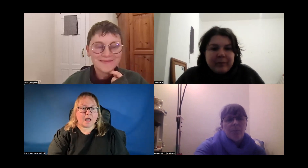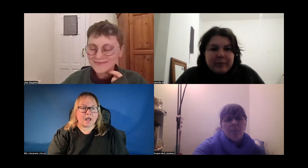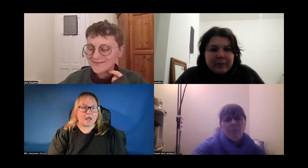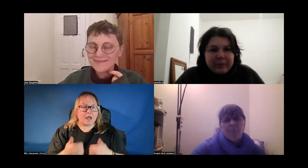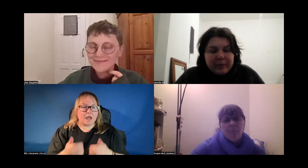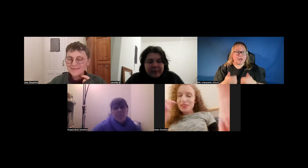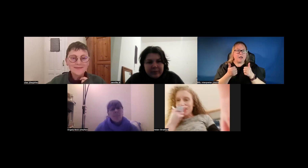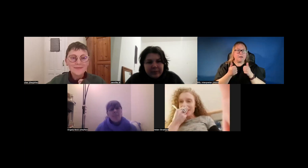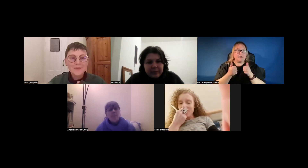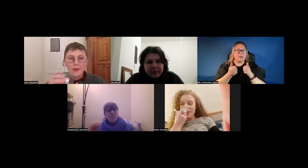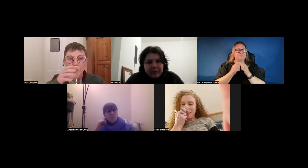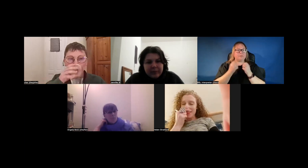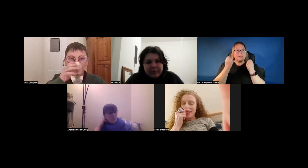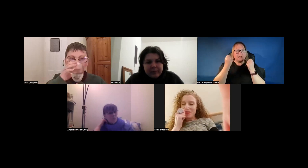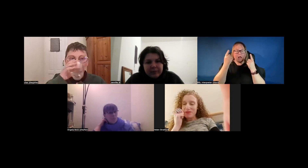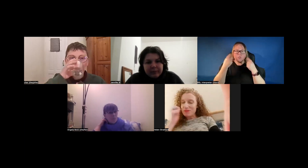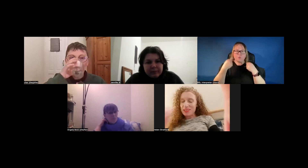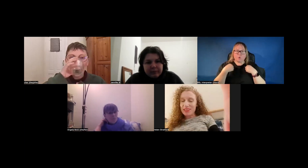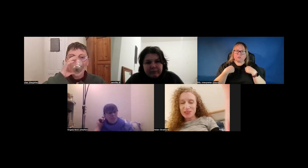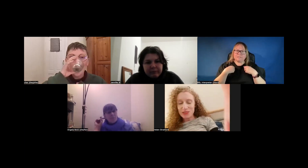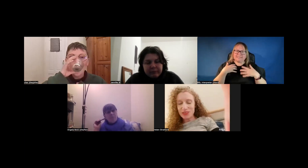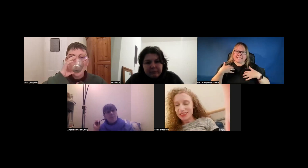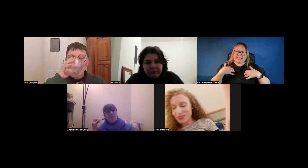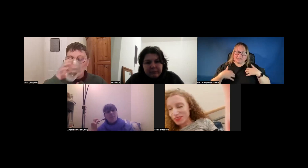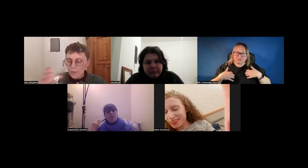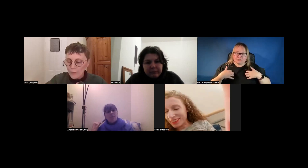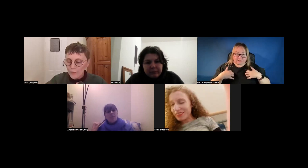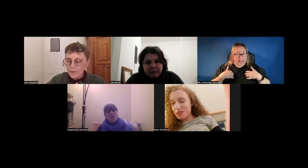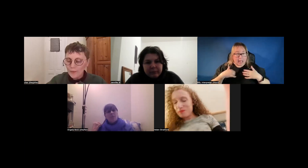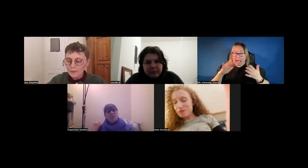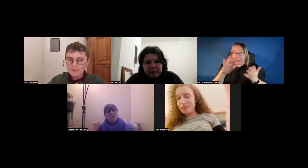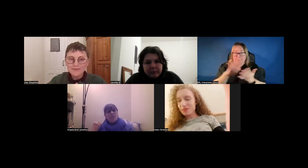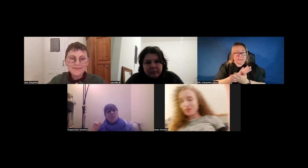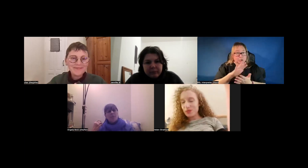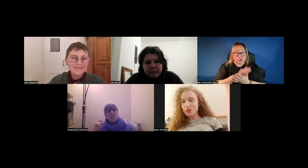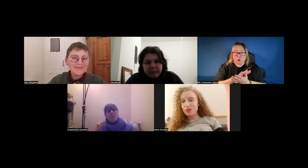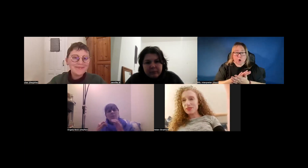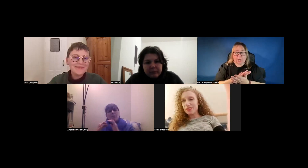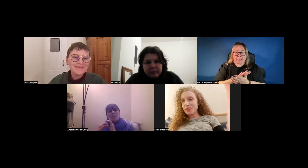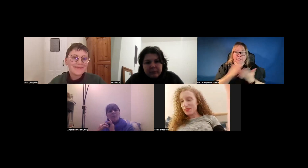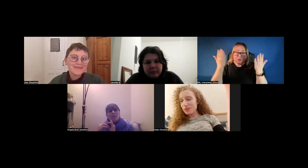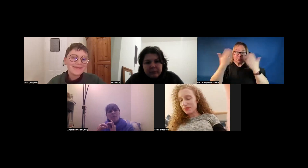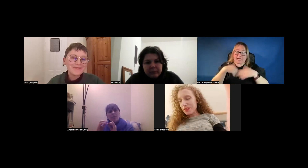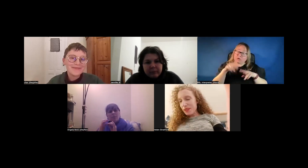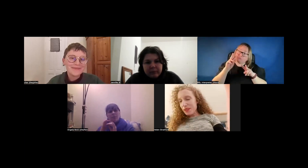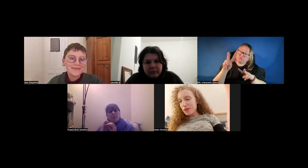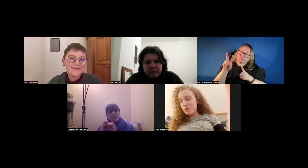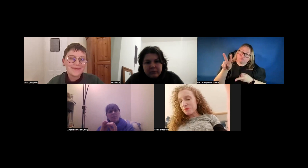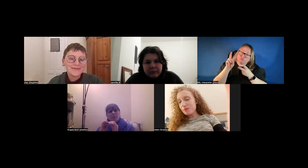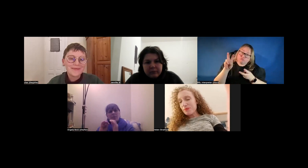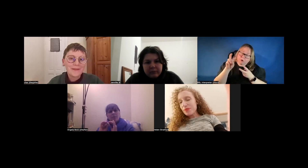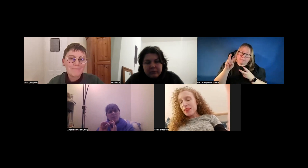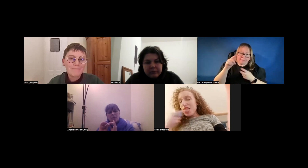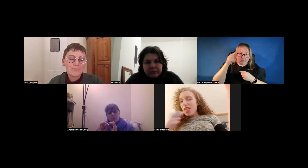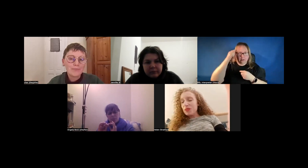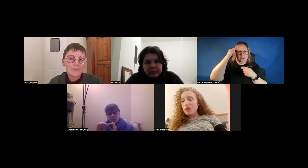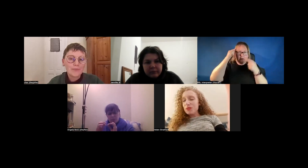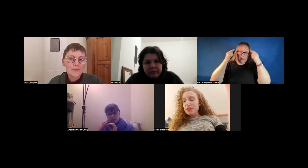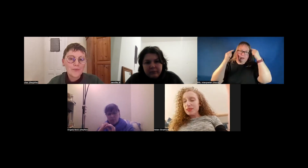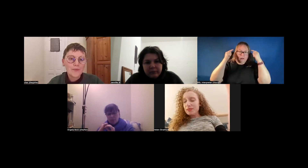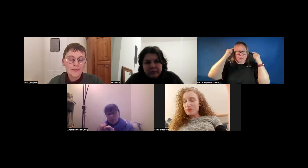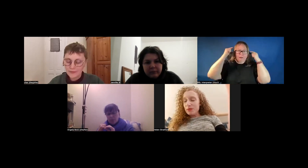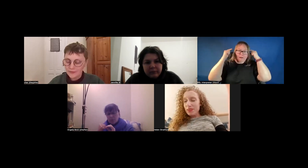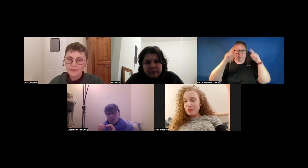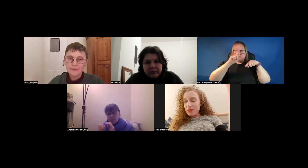yeah, I thought it was really interesting. I'm really enjoying everything. There's so many different thoughts that are going on. I